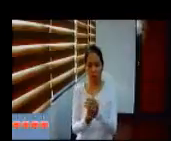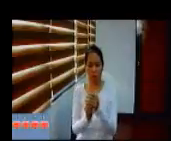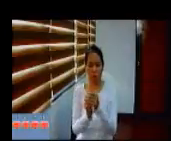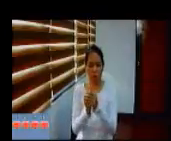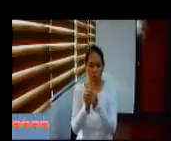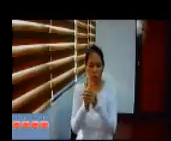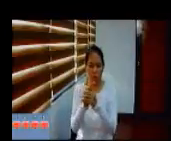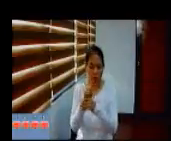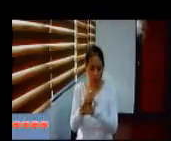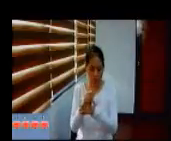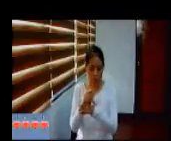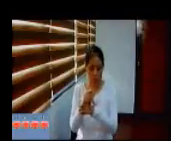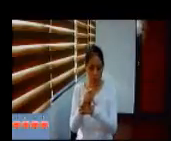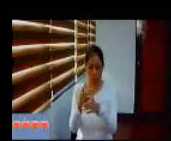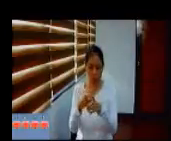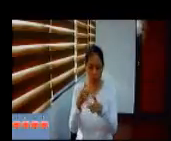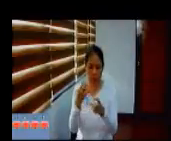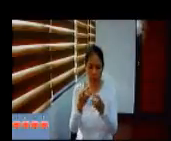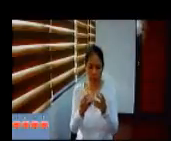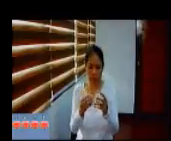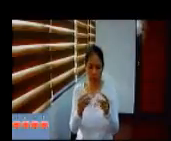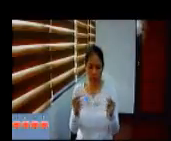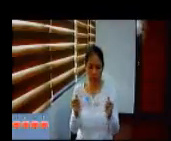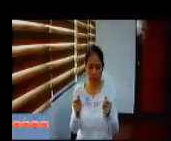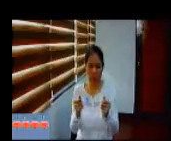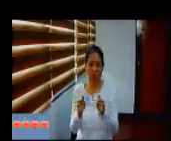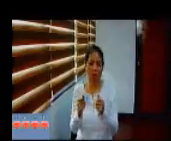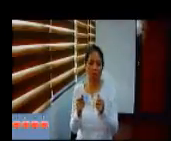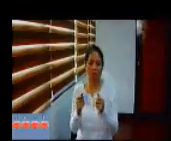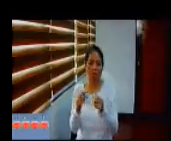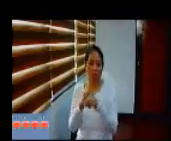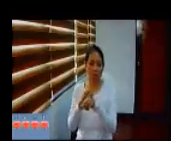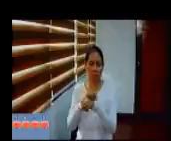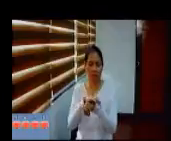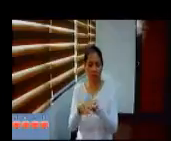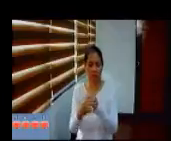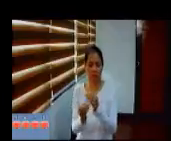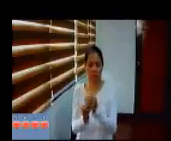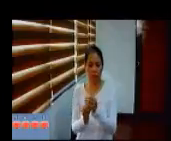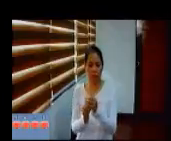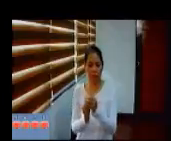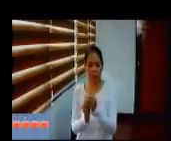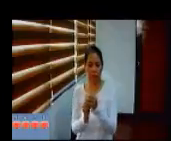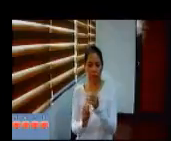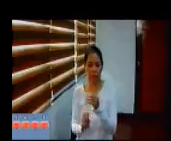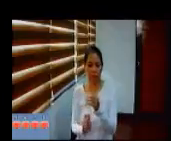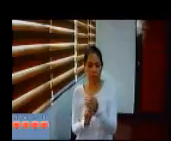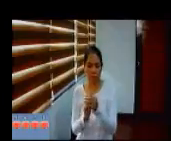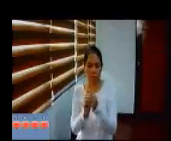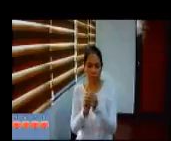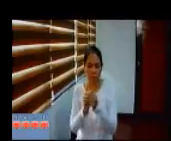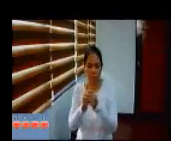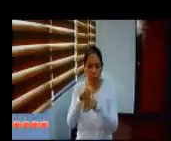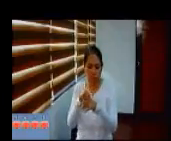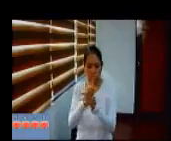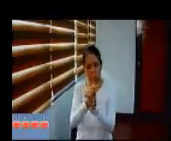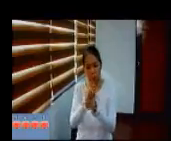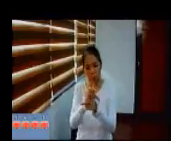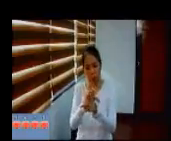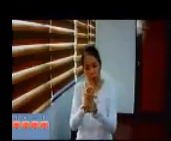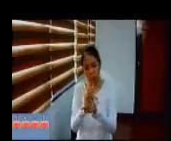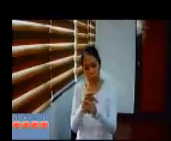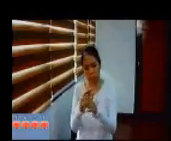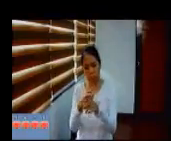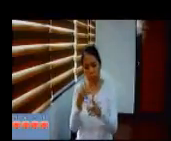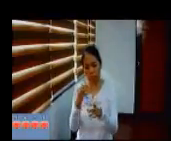soil, the efficiency with which crops can be productive utilizing the soil resources is